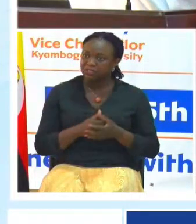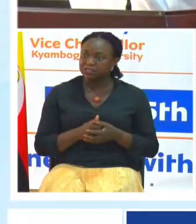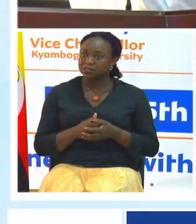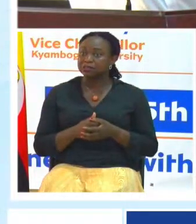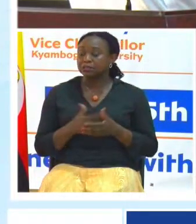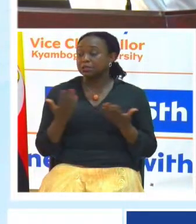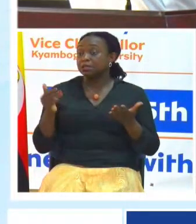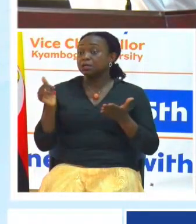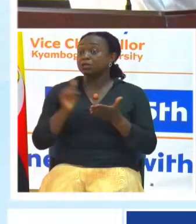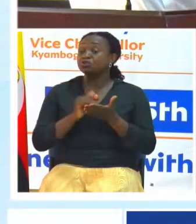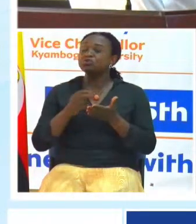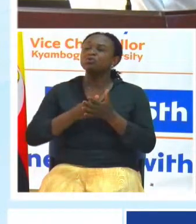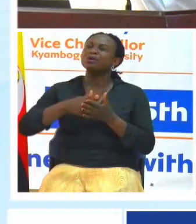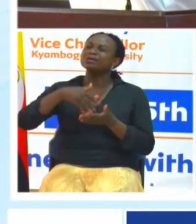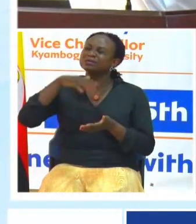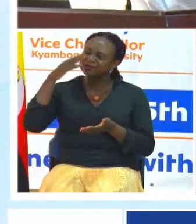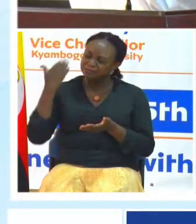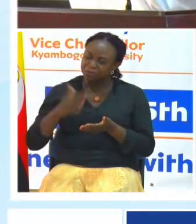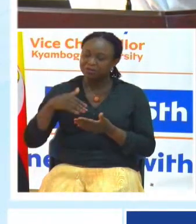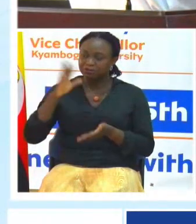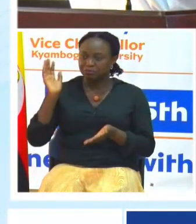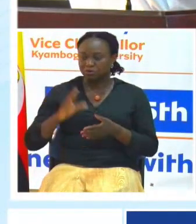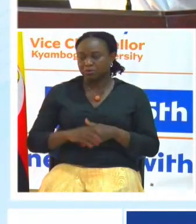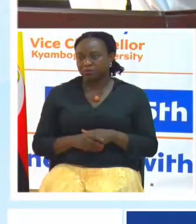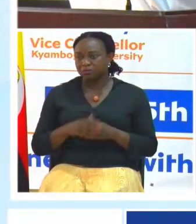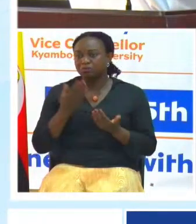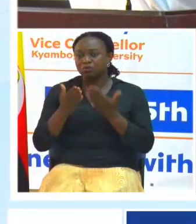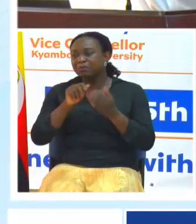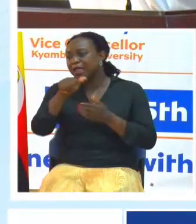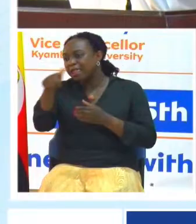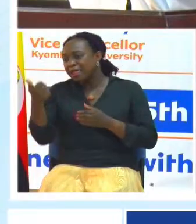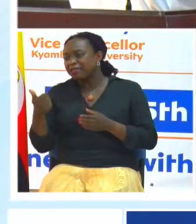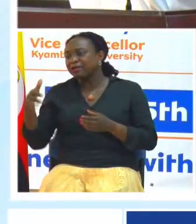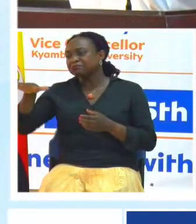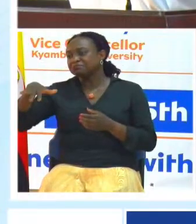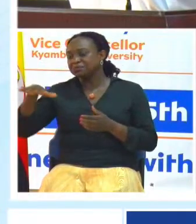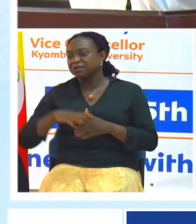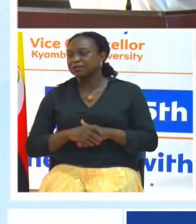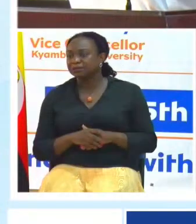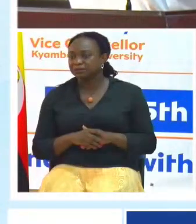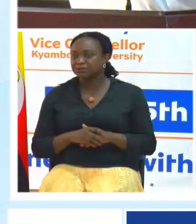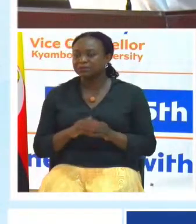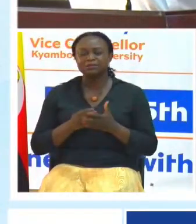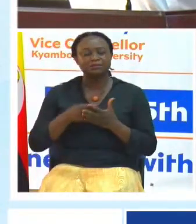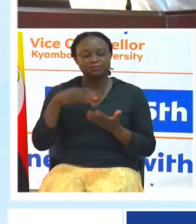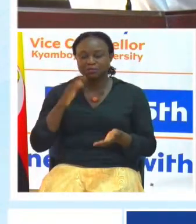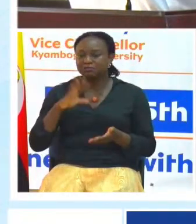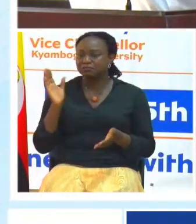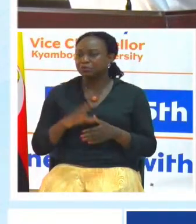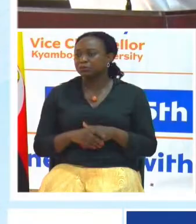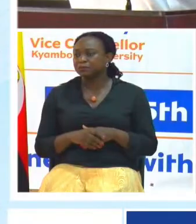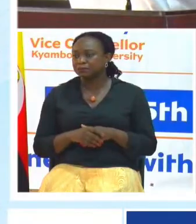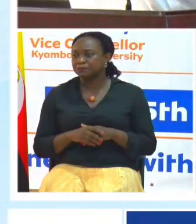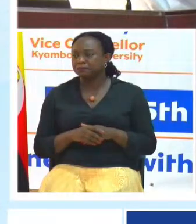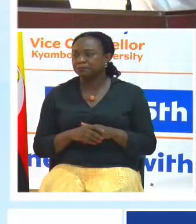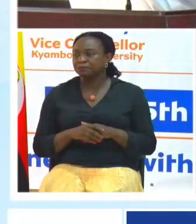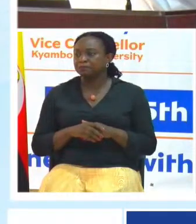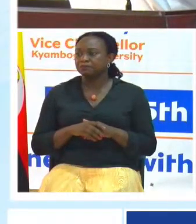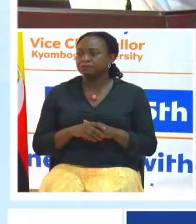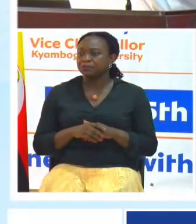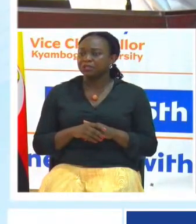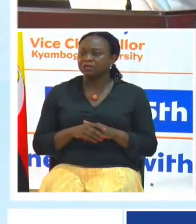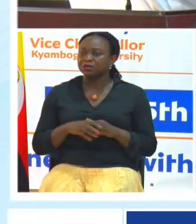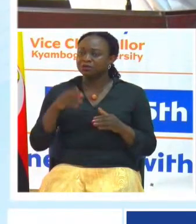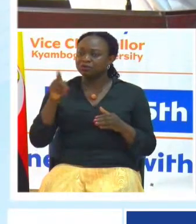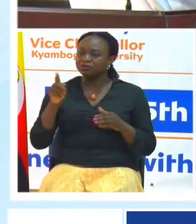New York is more expensive than Missouri. Okay, so have you put